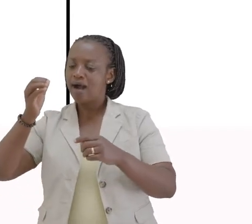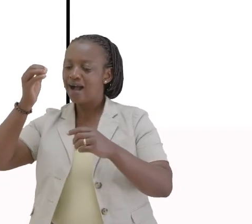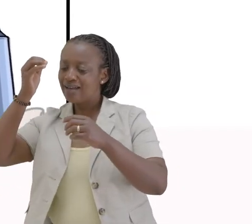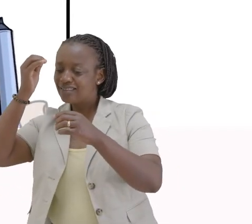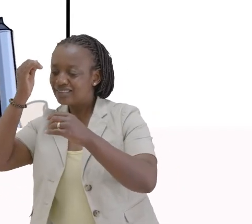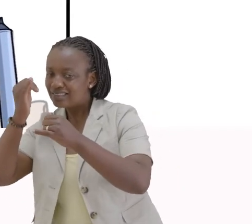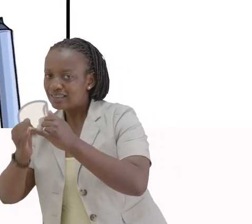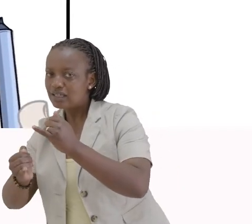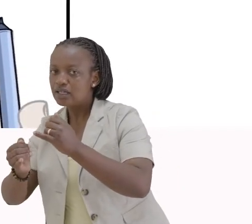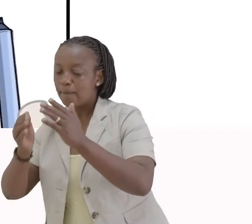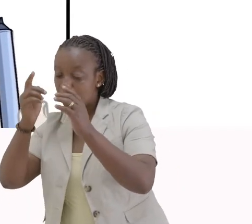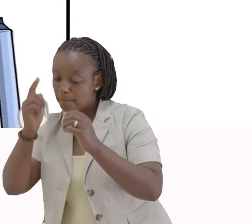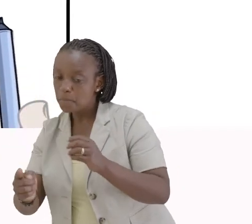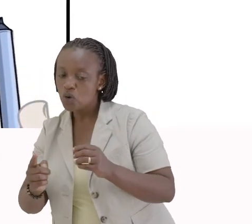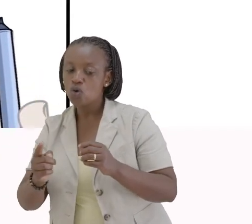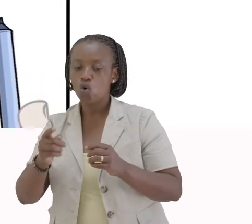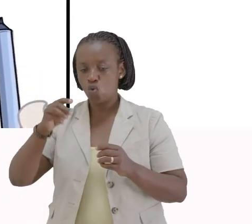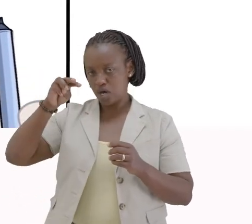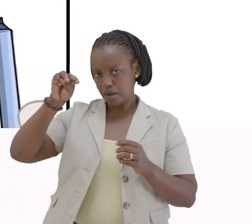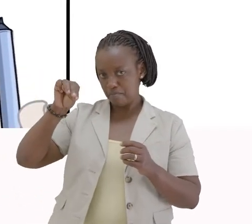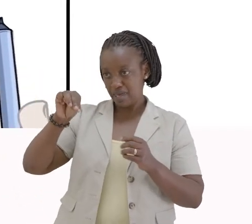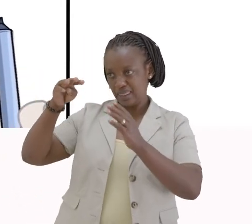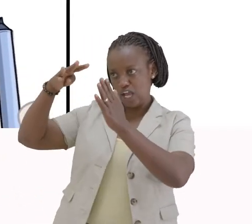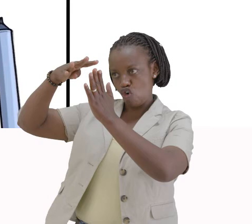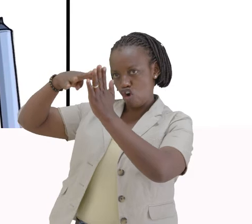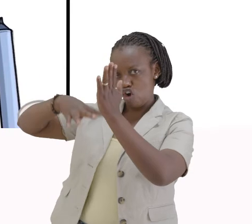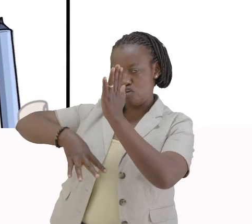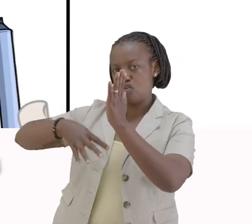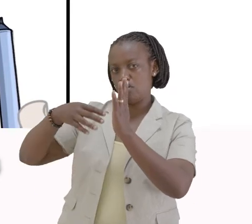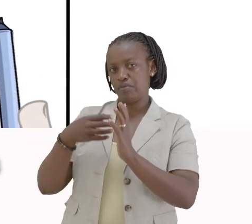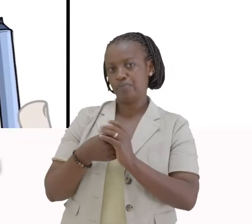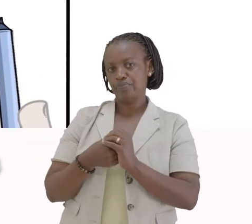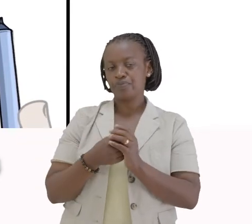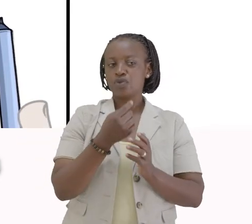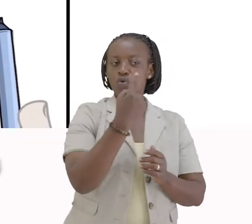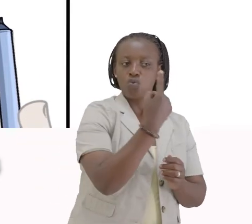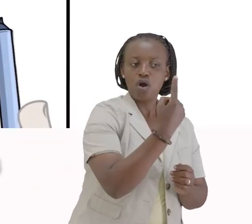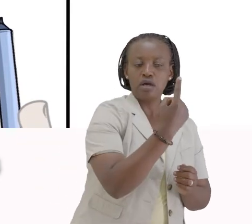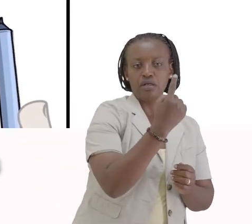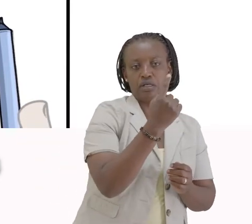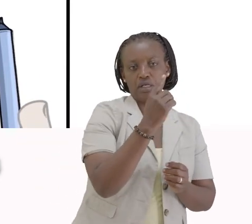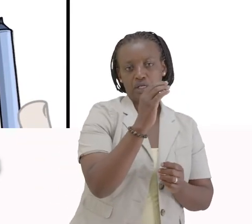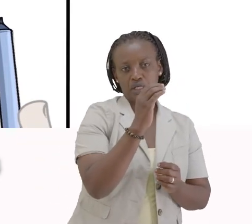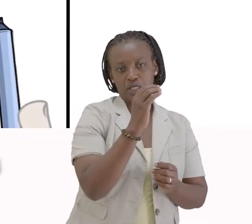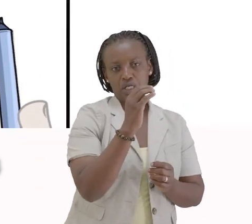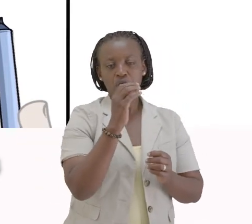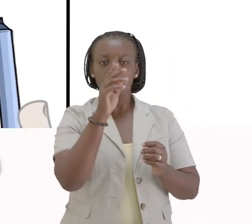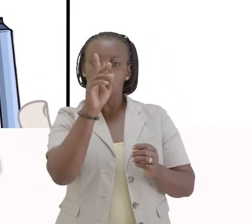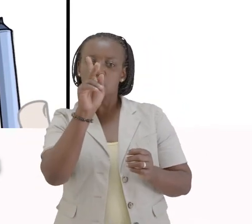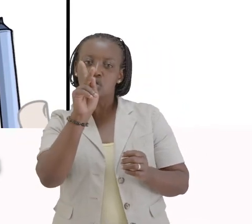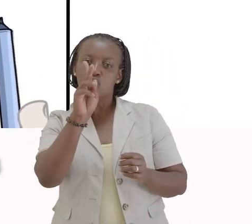until it reaches the meter column. 1 kilometer